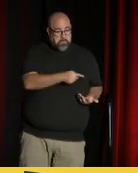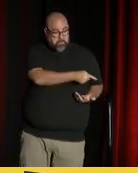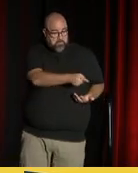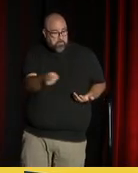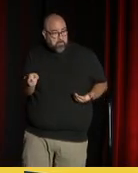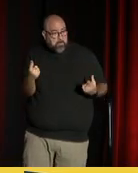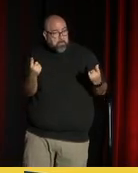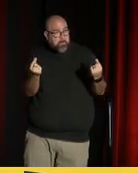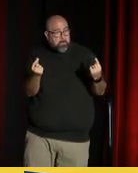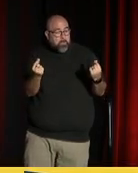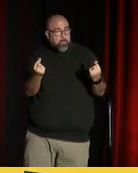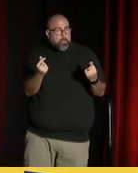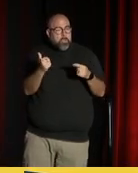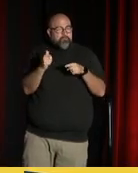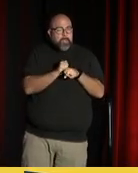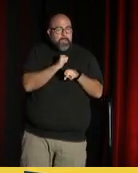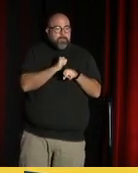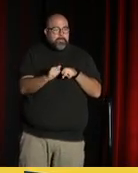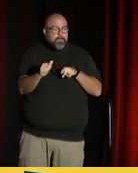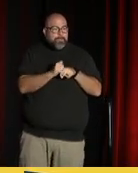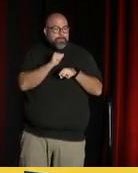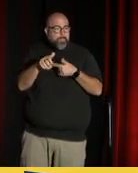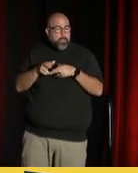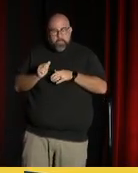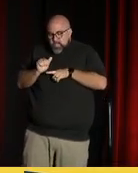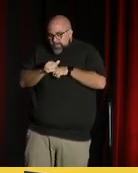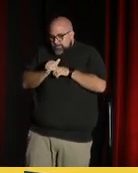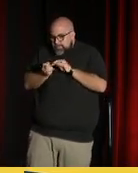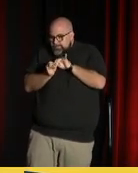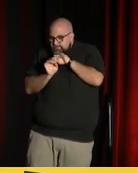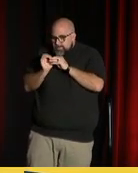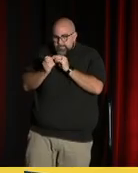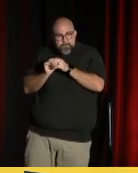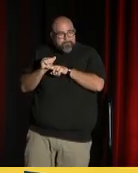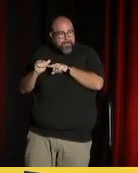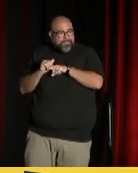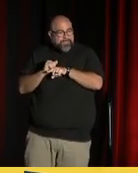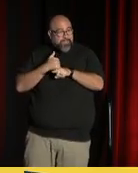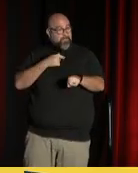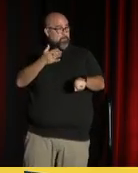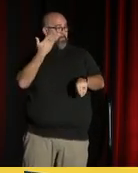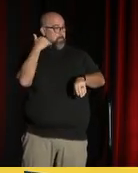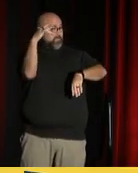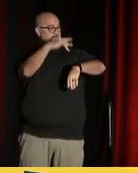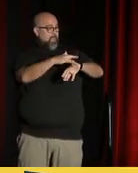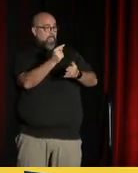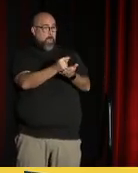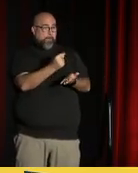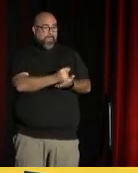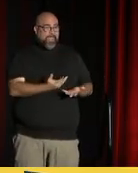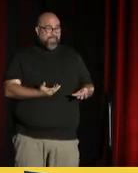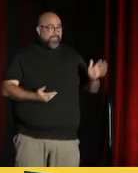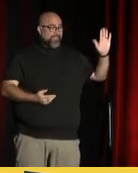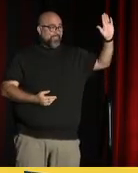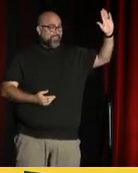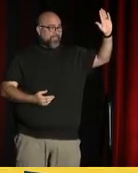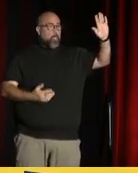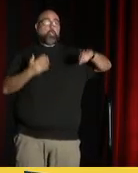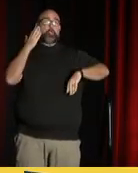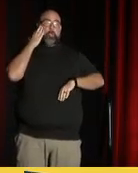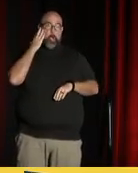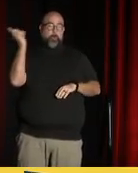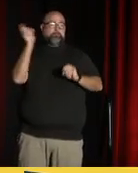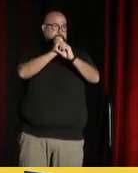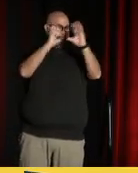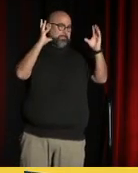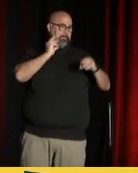doing? They were practicing their magic tricks. How many of you have ever been in therapy before? Oh, yeah. So you know what this is